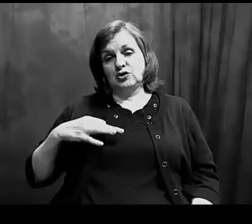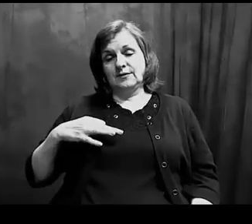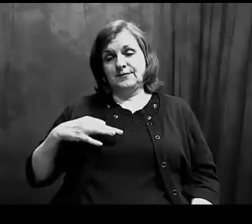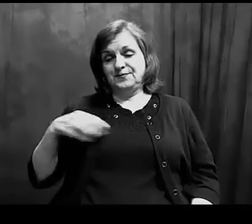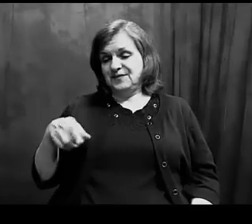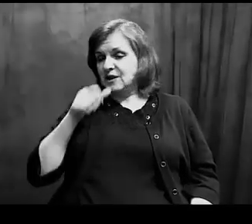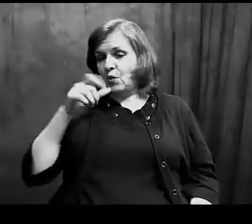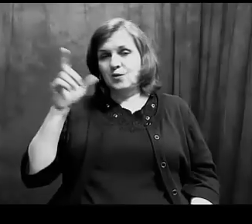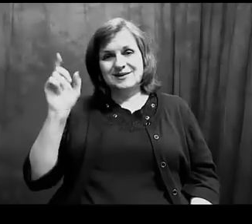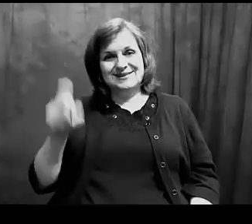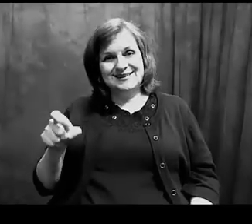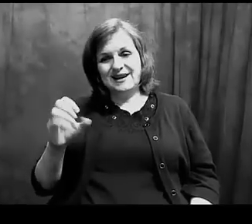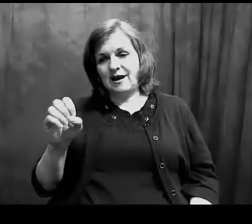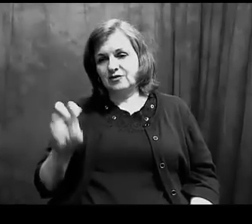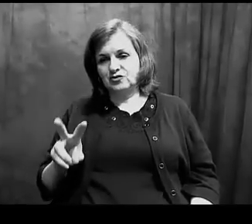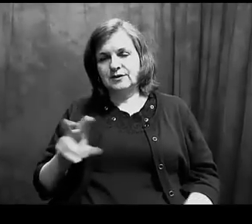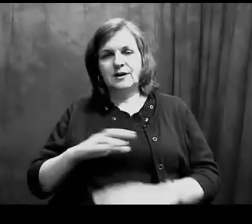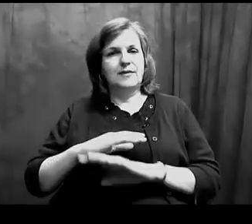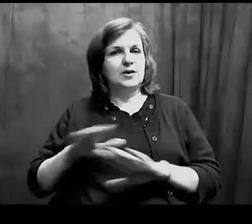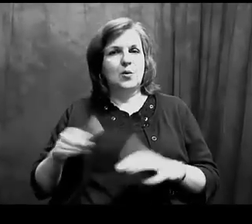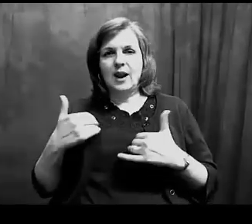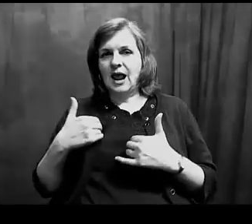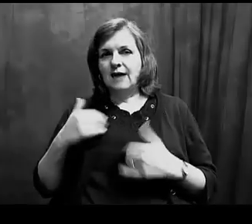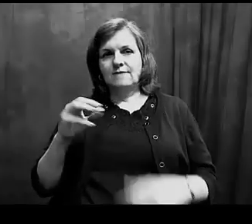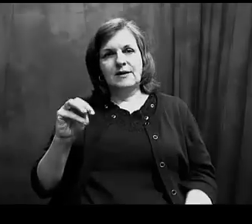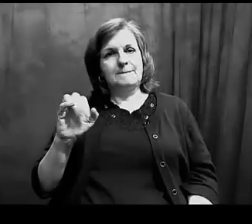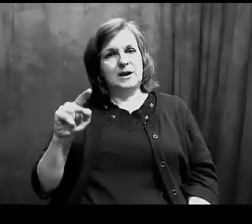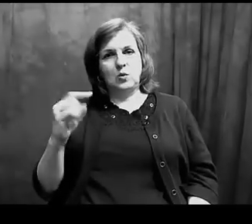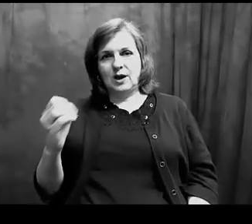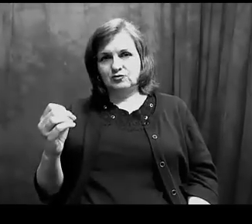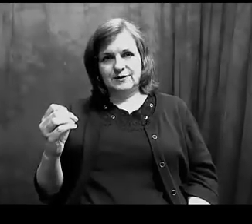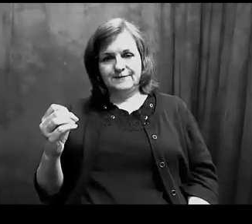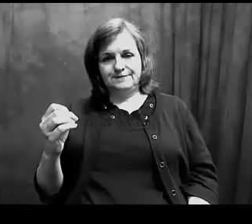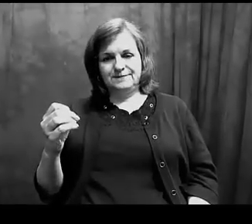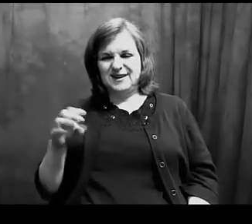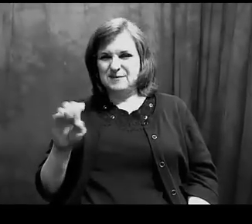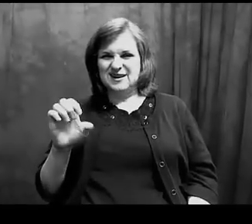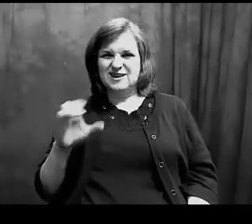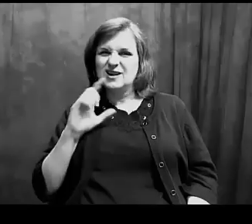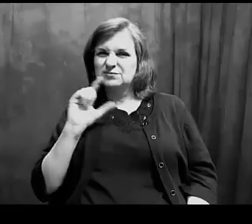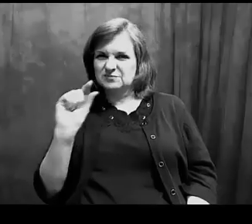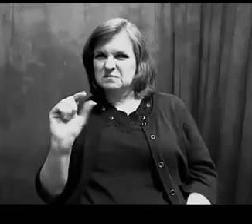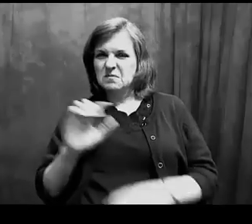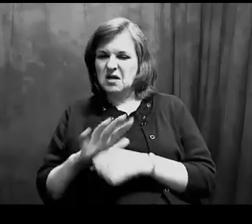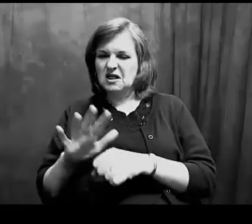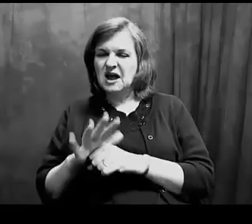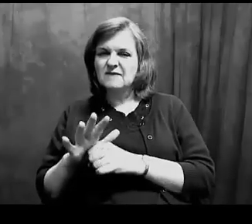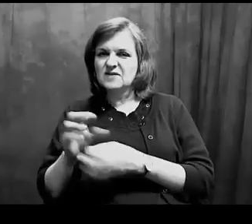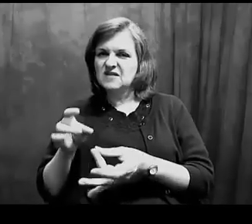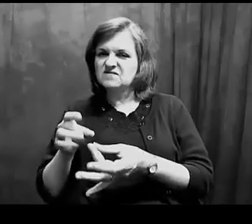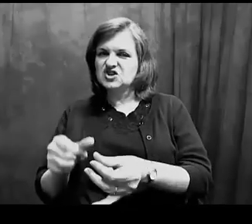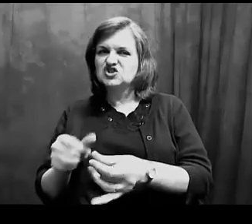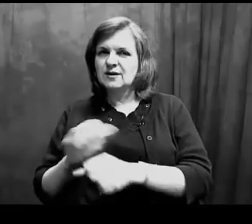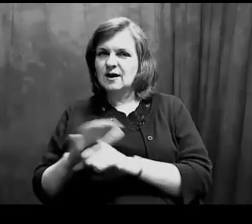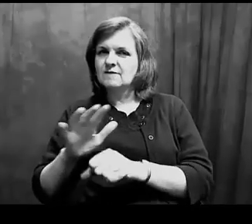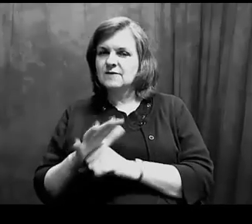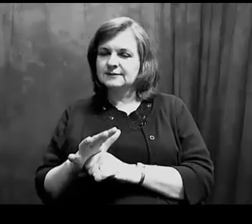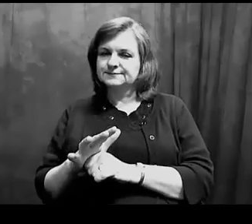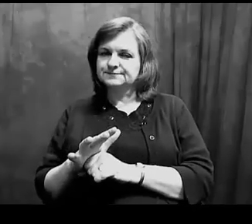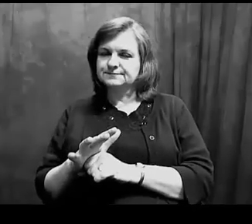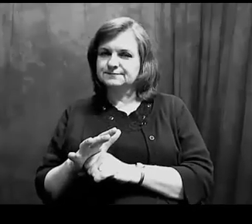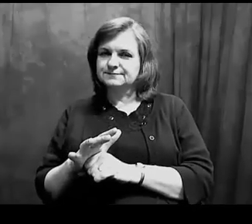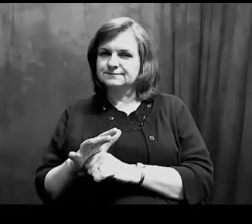a terrific advantage to not have to have oxygen, to not have to have mitochondria. The bacteria are small